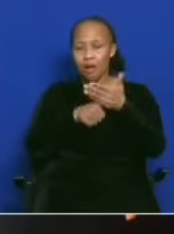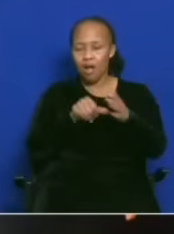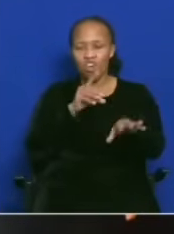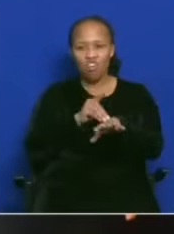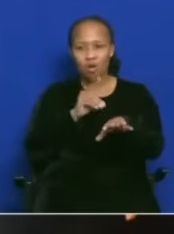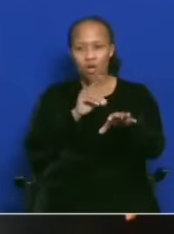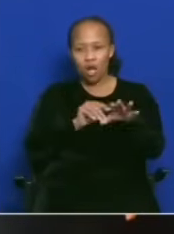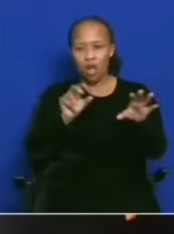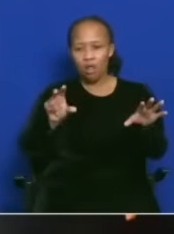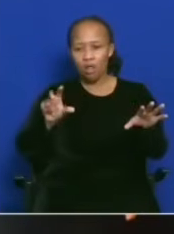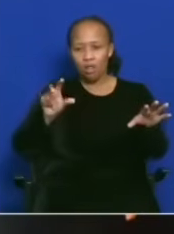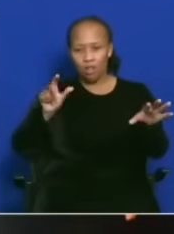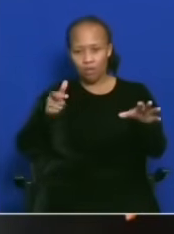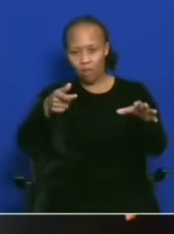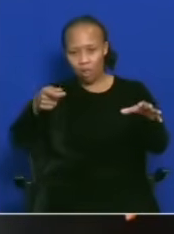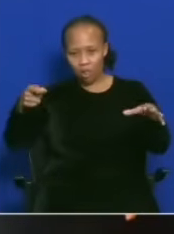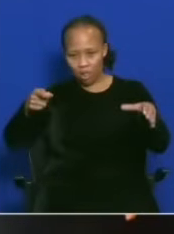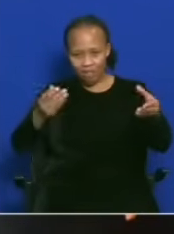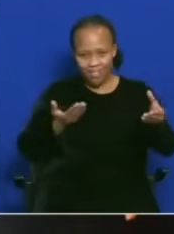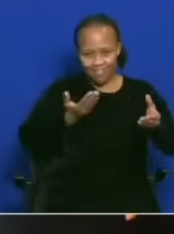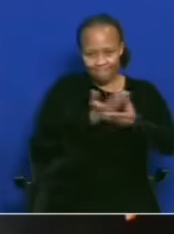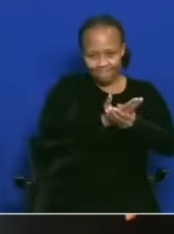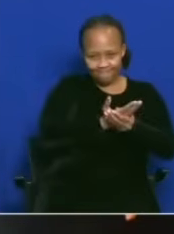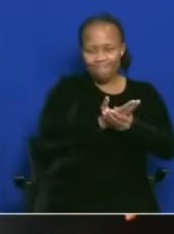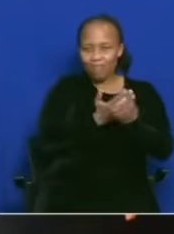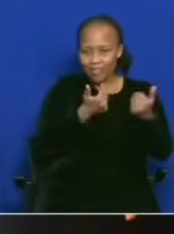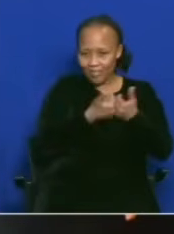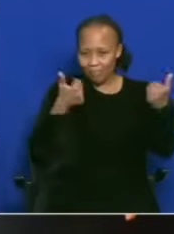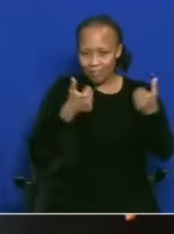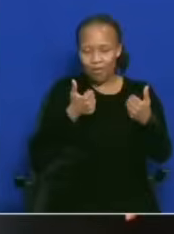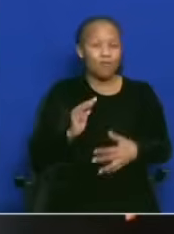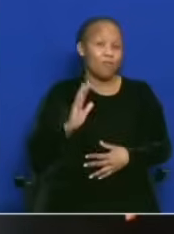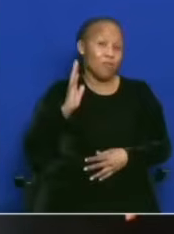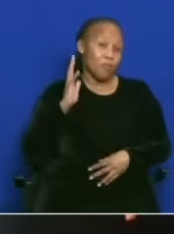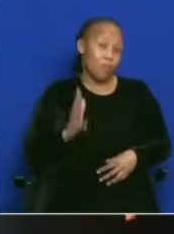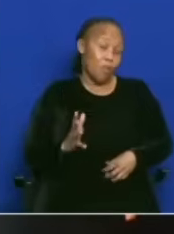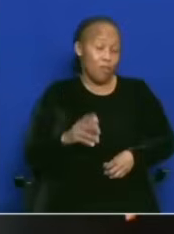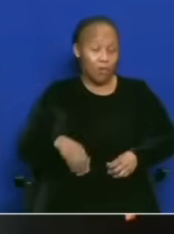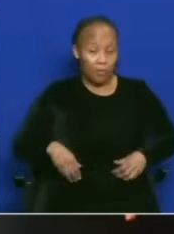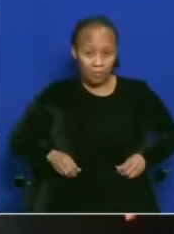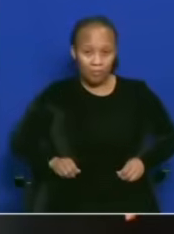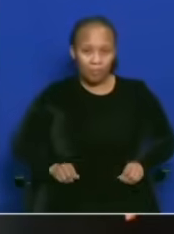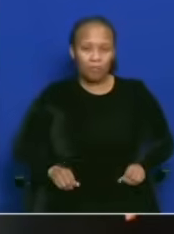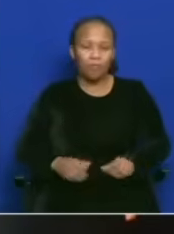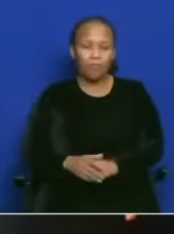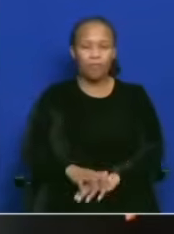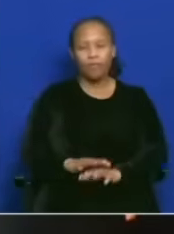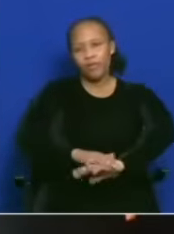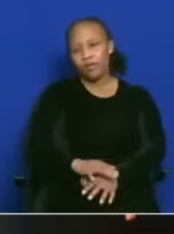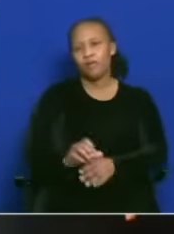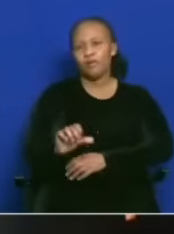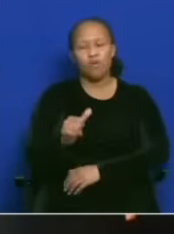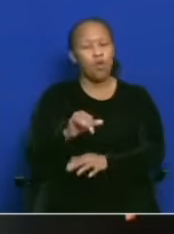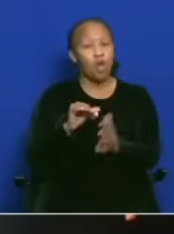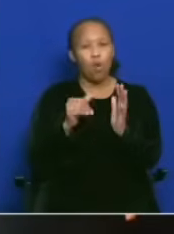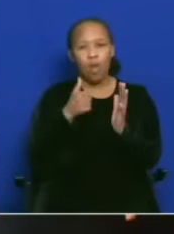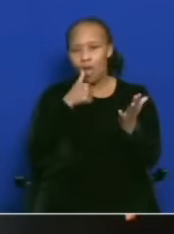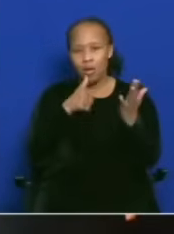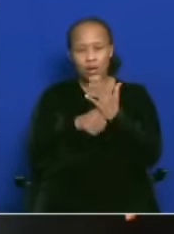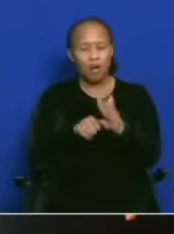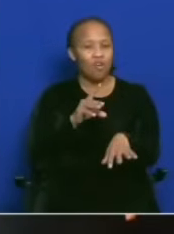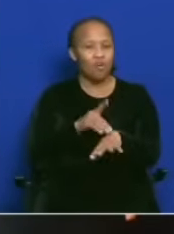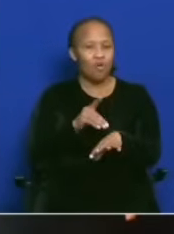commissioners and the evidence leaders. So that there isn't any other copy. We've not made copies of this, except a copy